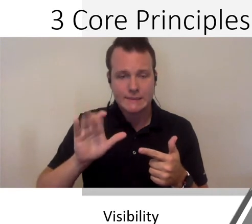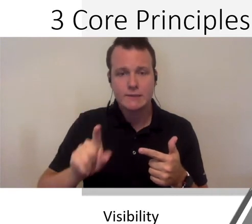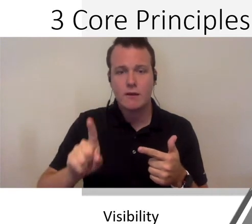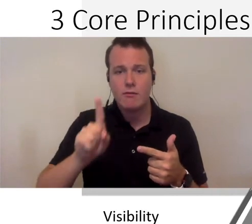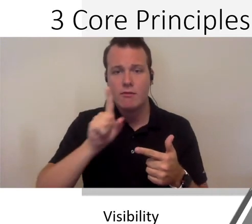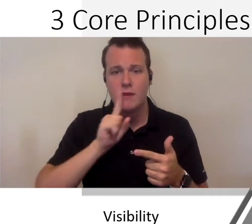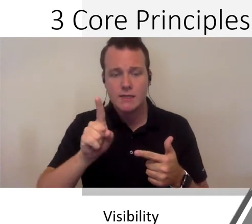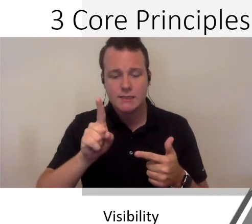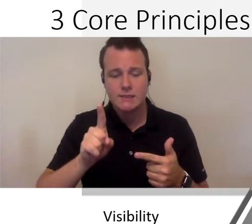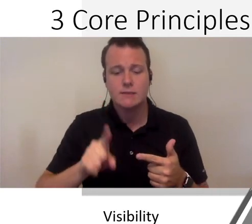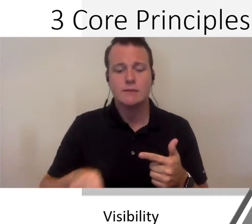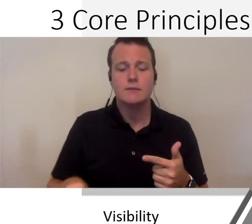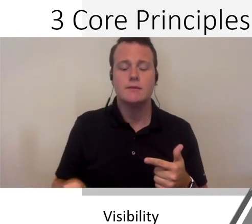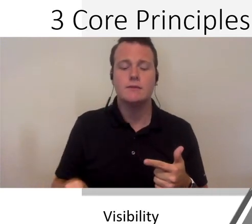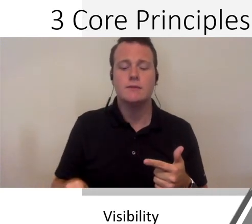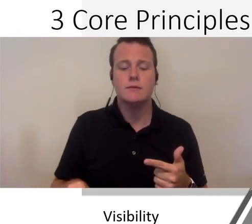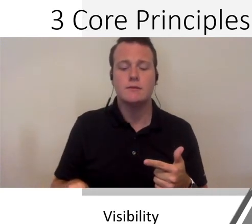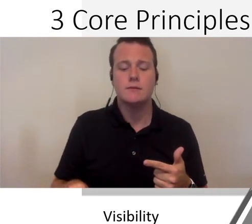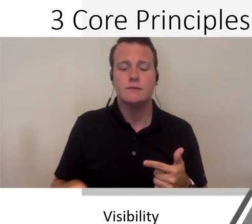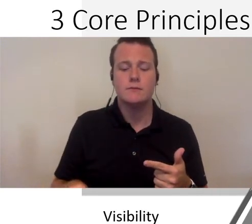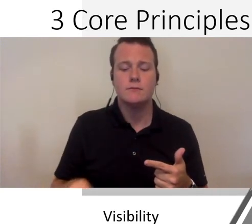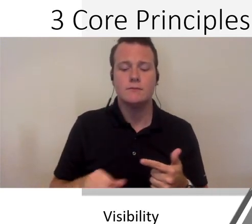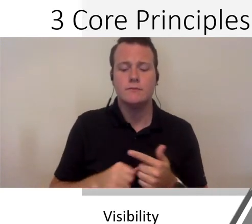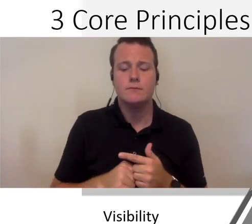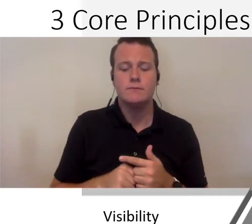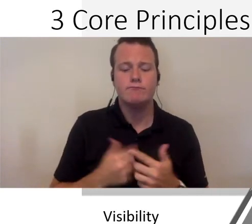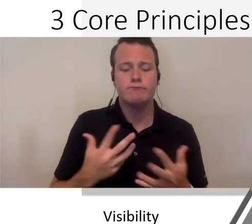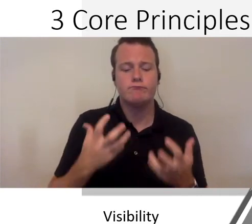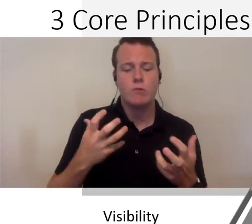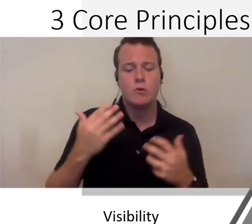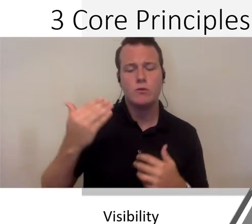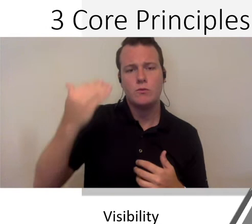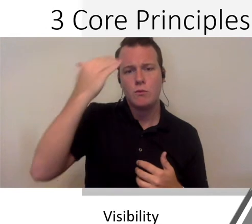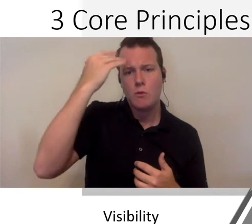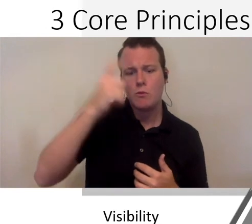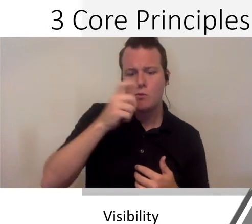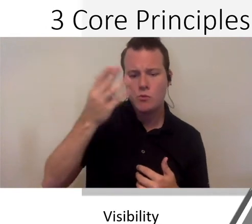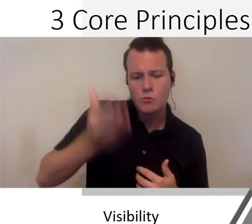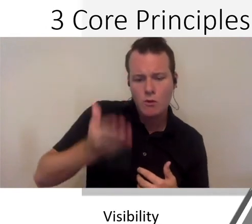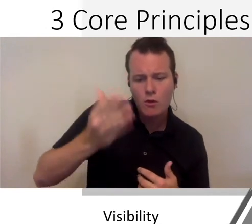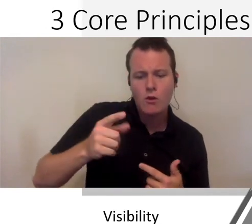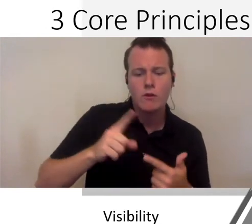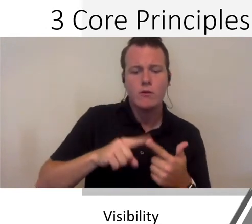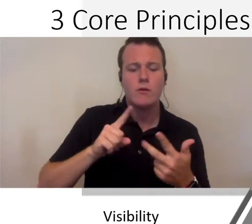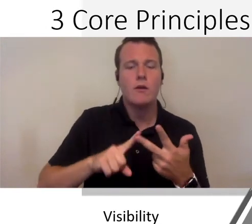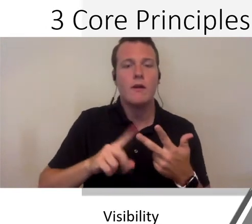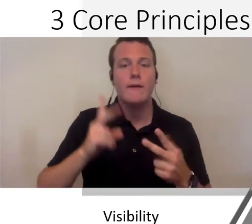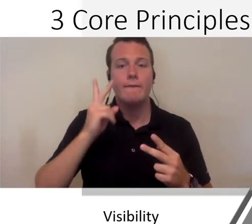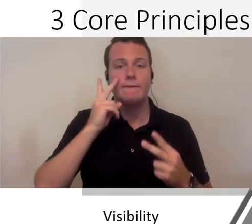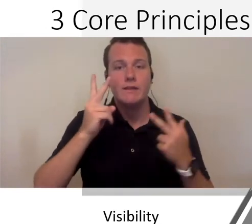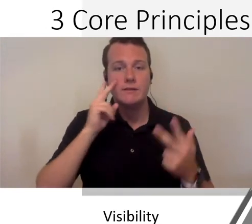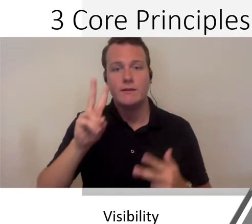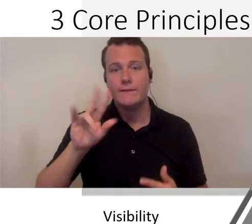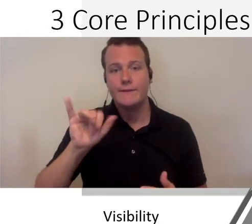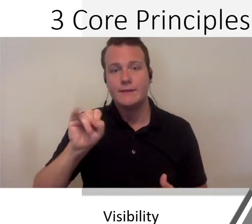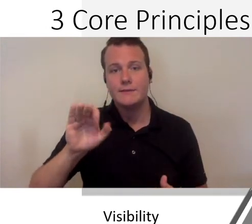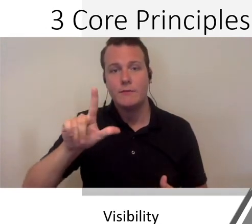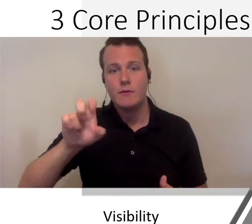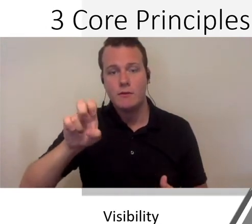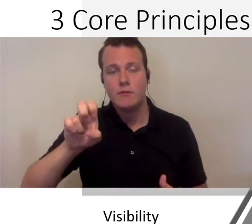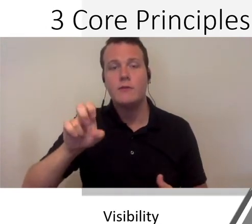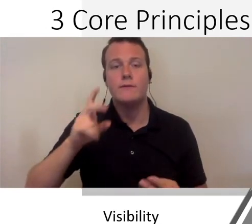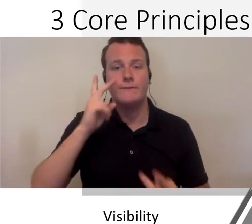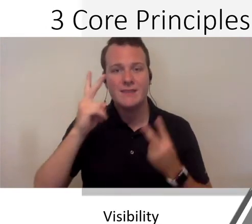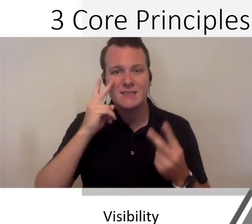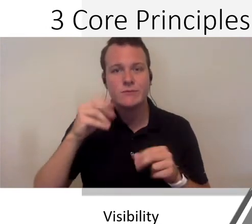so you want to make sure that they can feel who you are. They can see. And then the third is you want to be visible. You want to be visible in